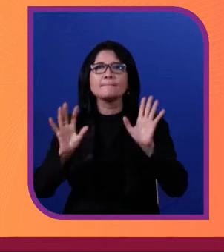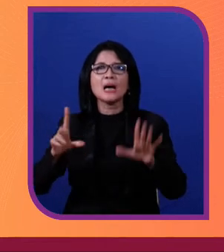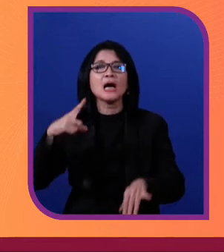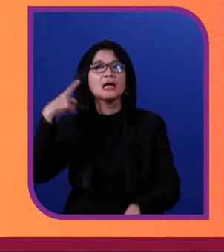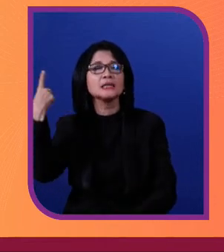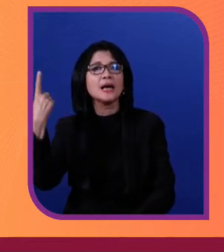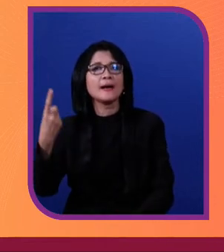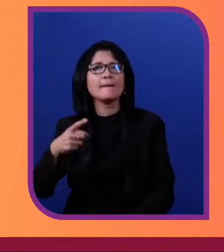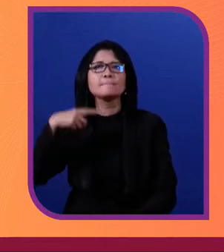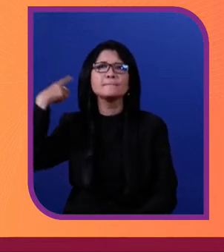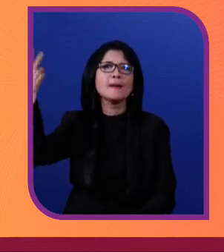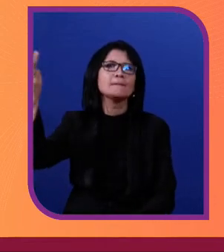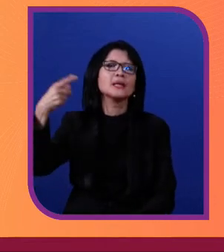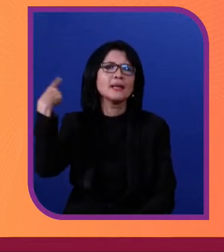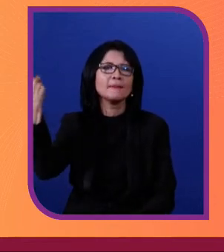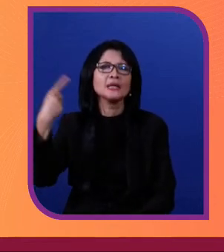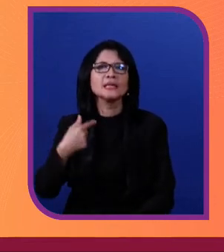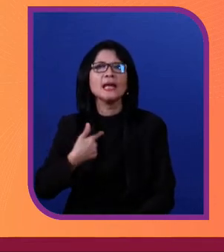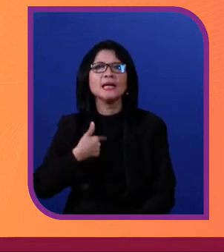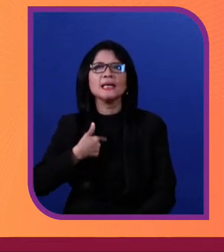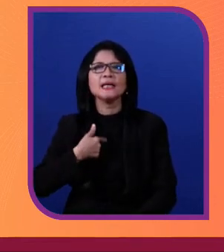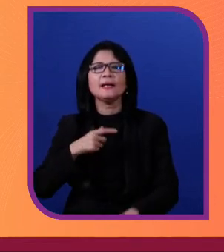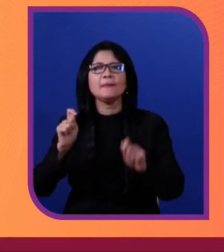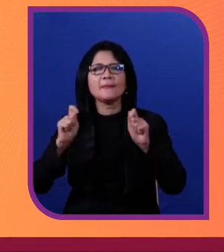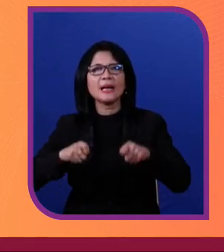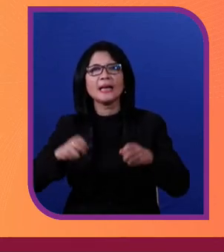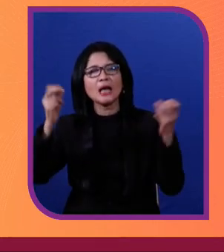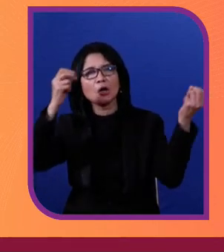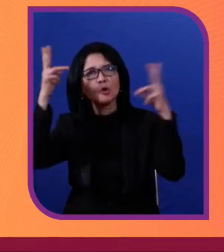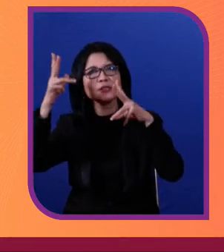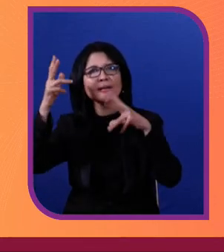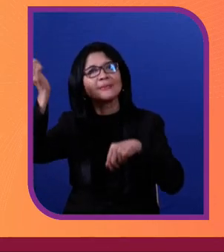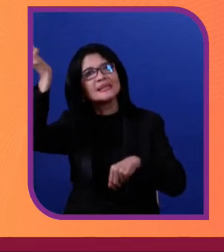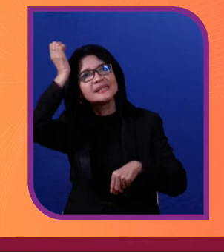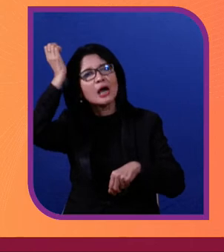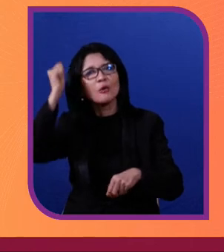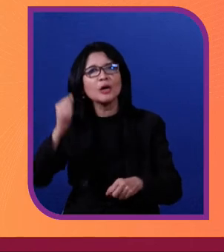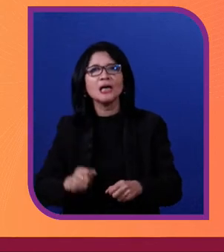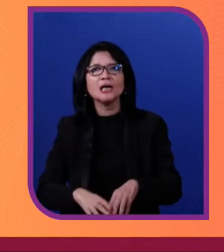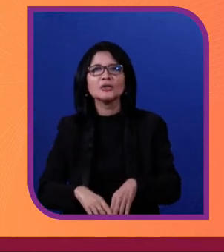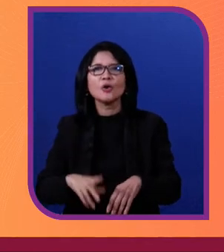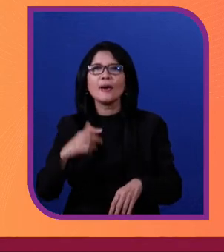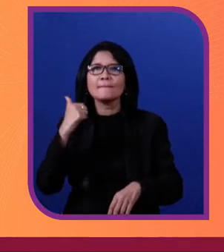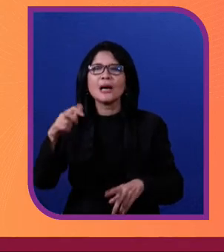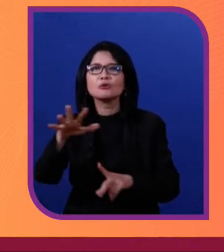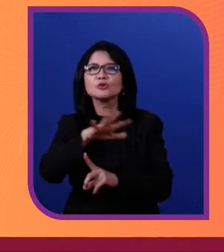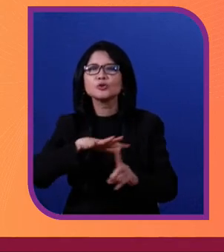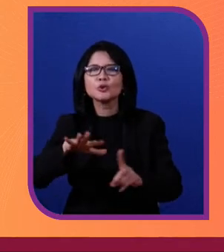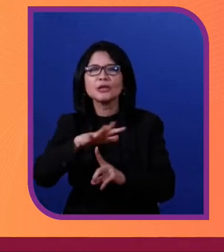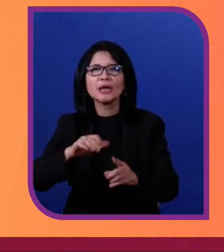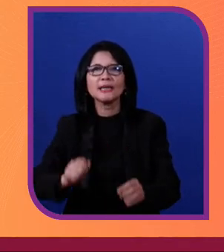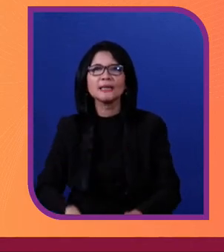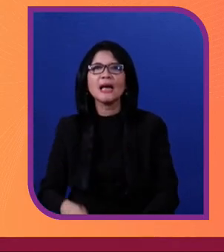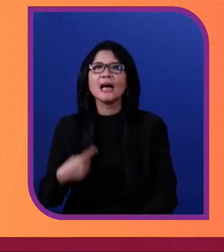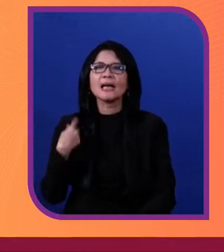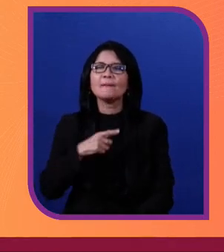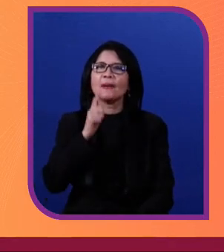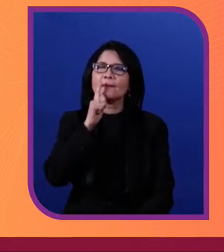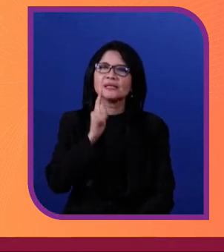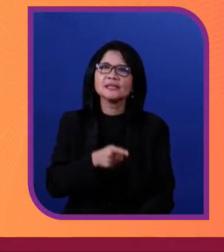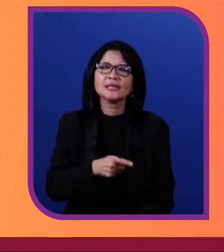Concert we do is that we Tried to make sure that we provide the necessary